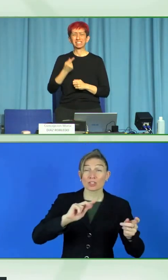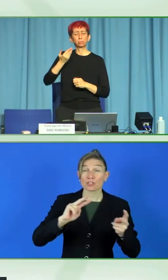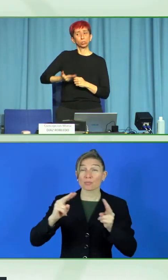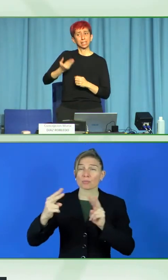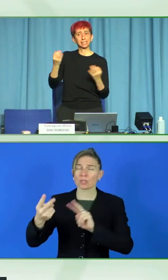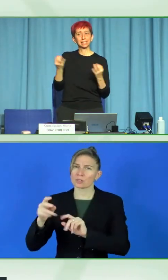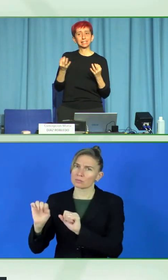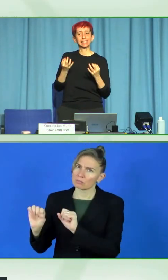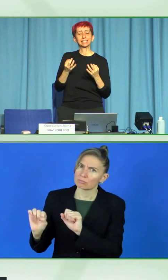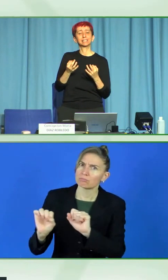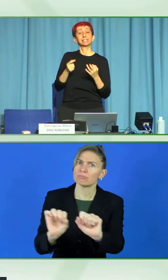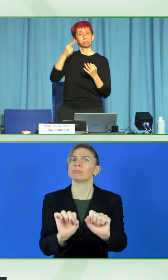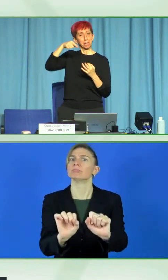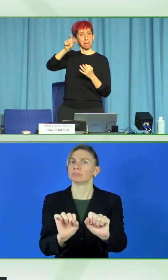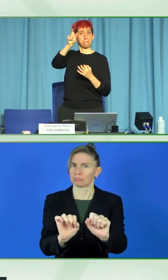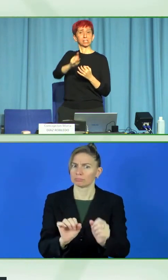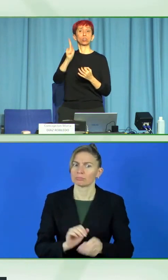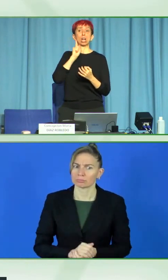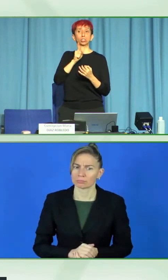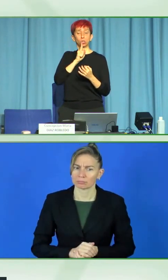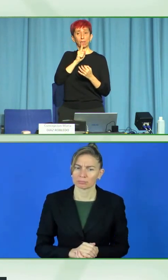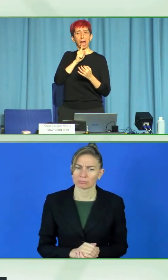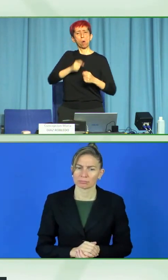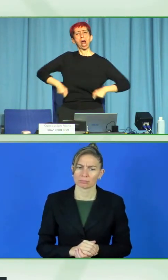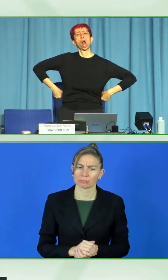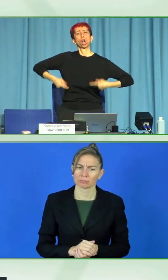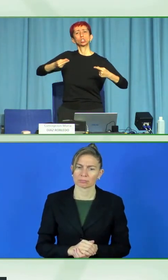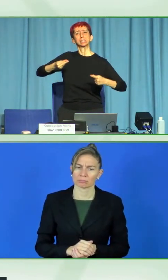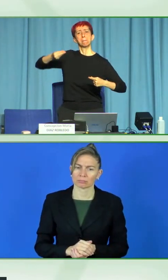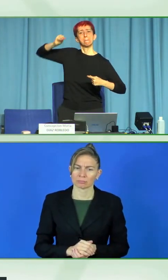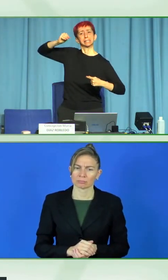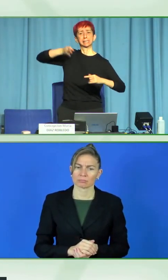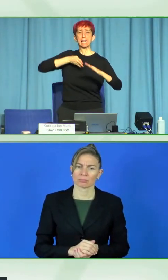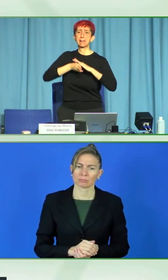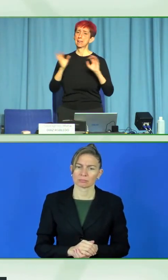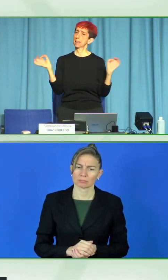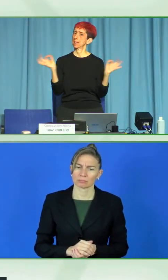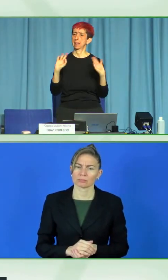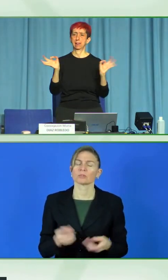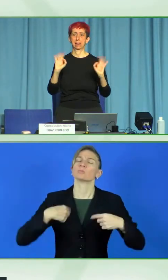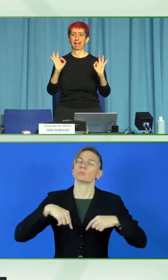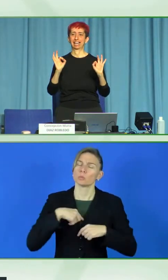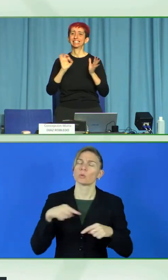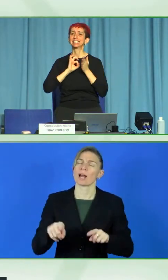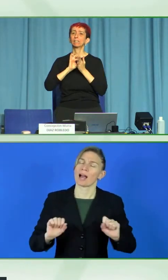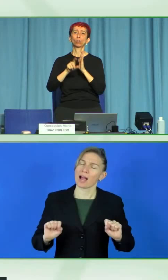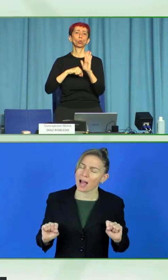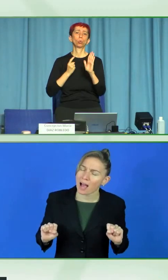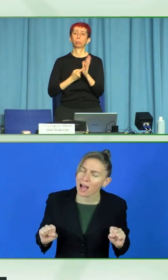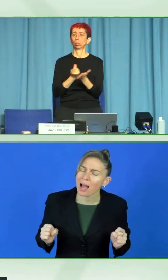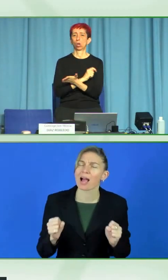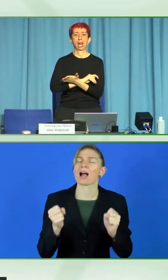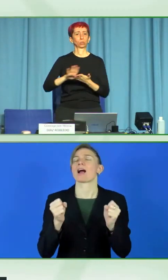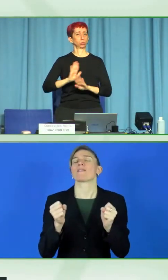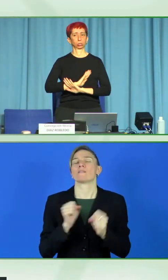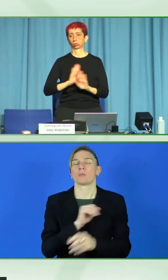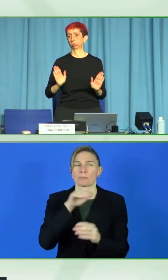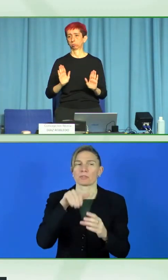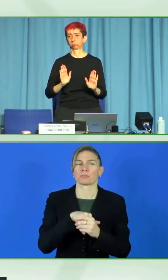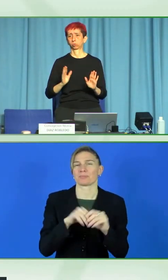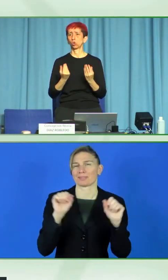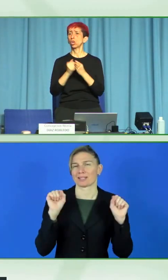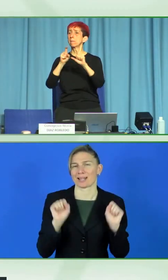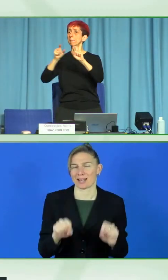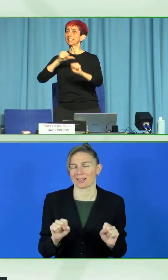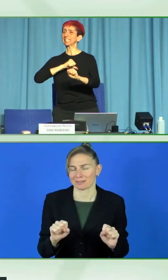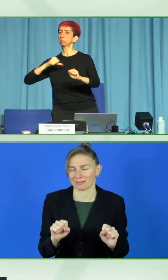So we can actively be participants in every communication event that is going on.